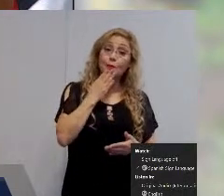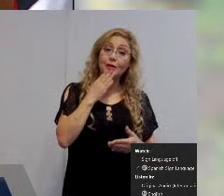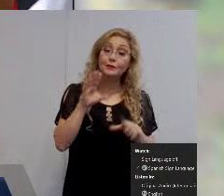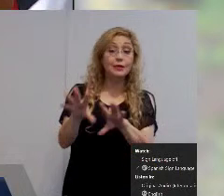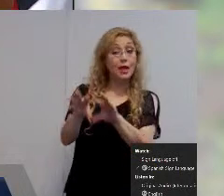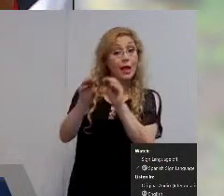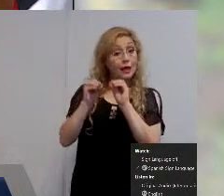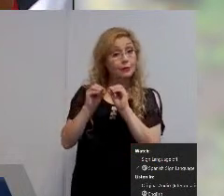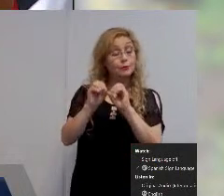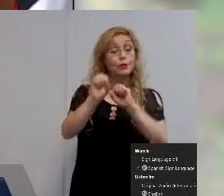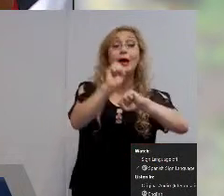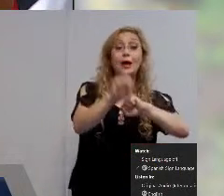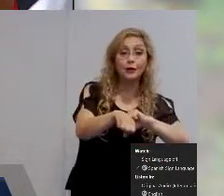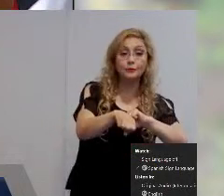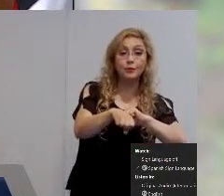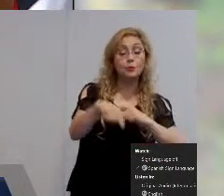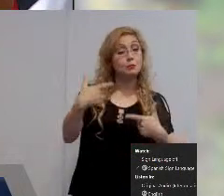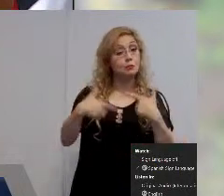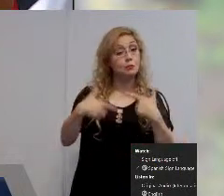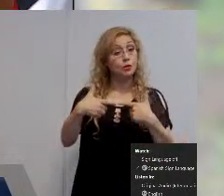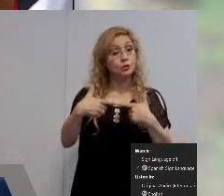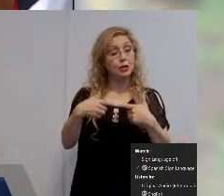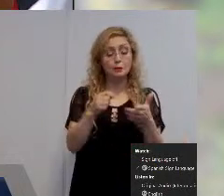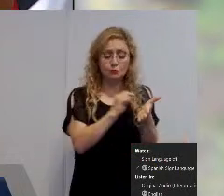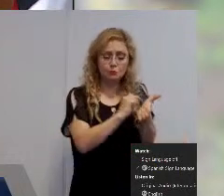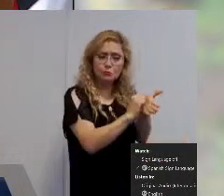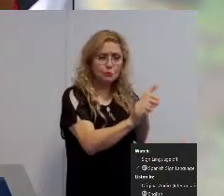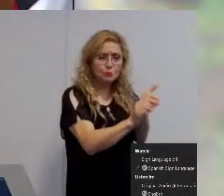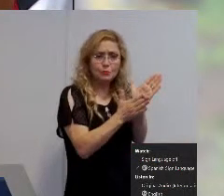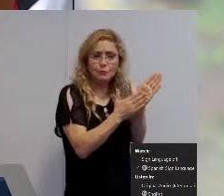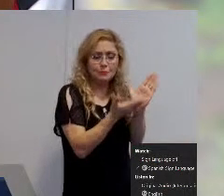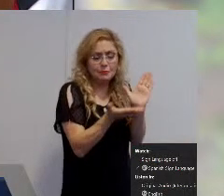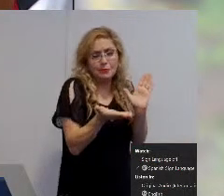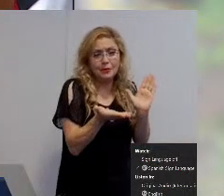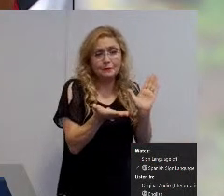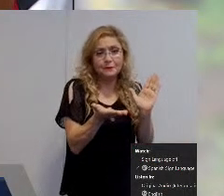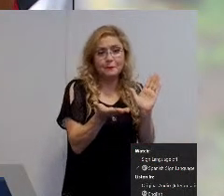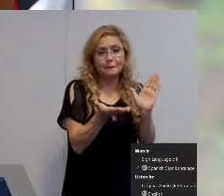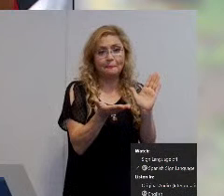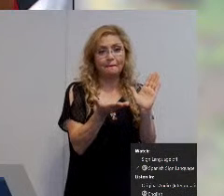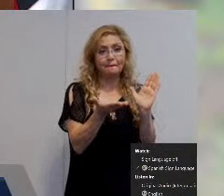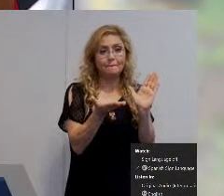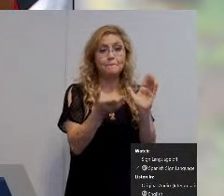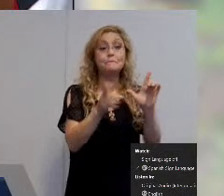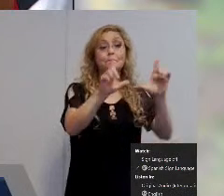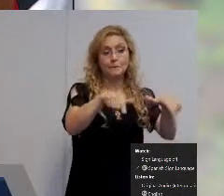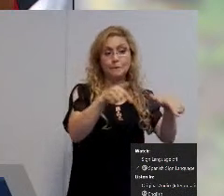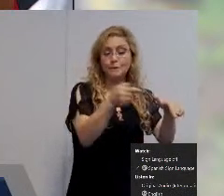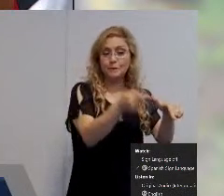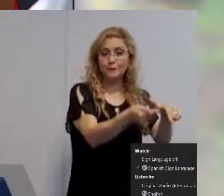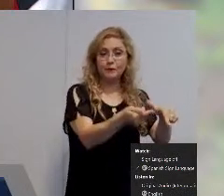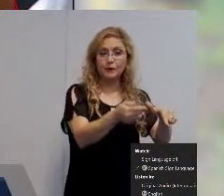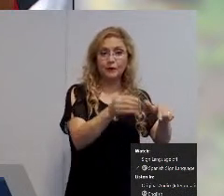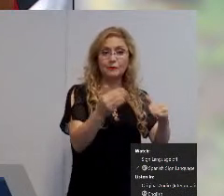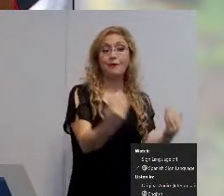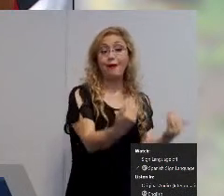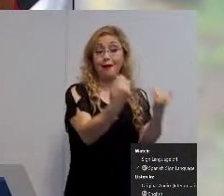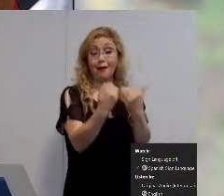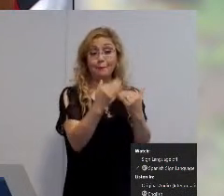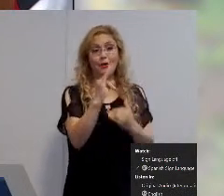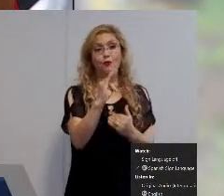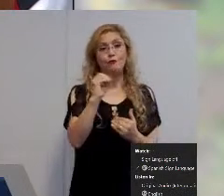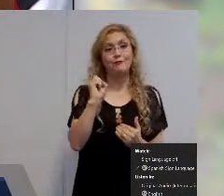which FAO has supported us in drafting. The public policy for school